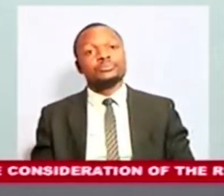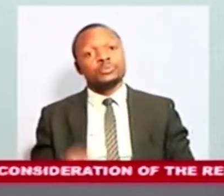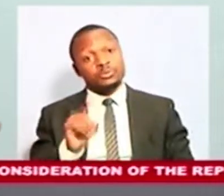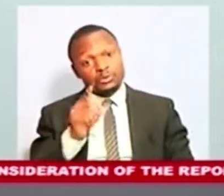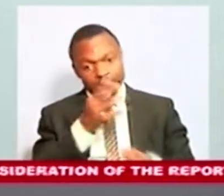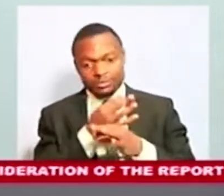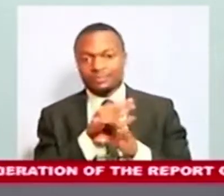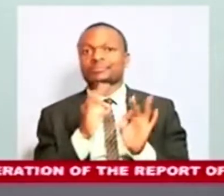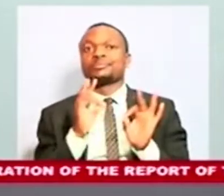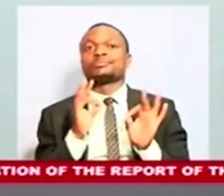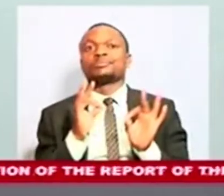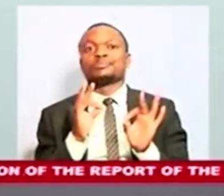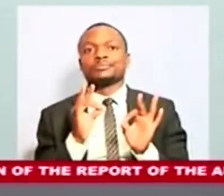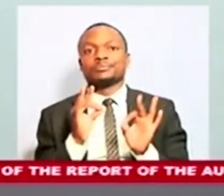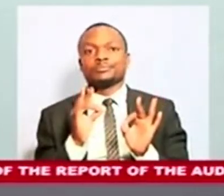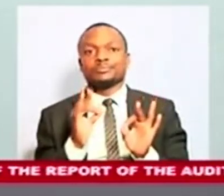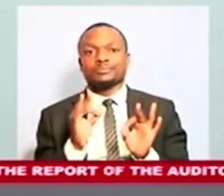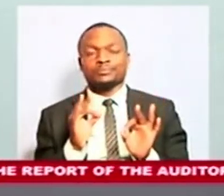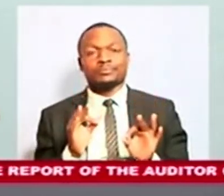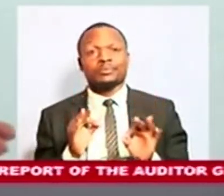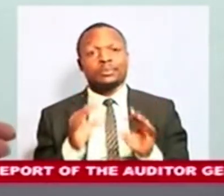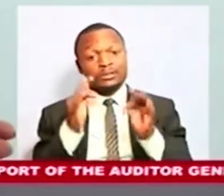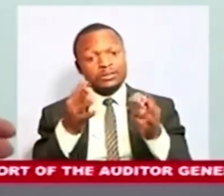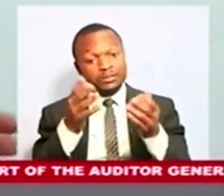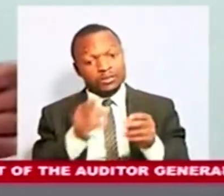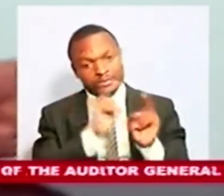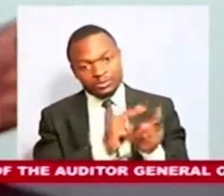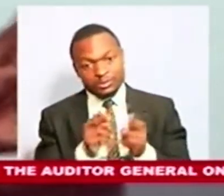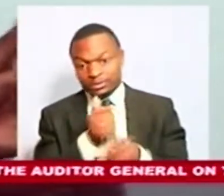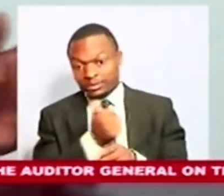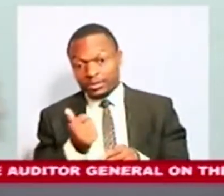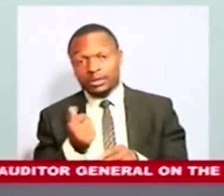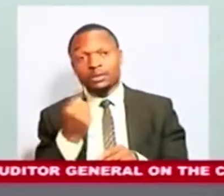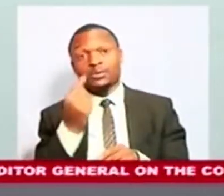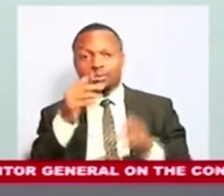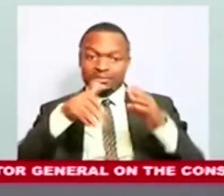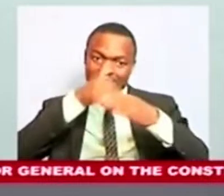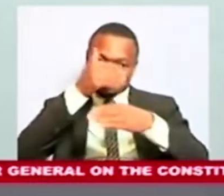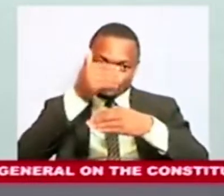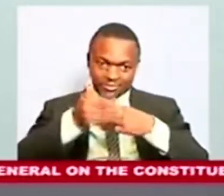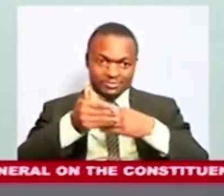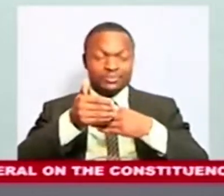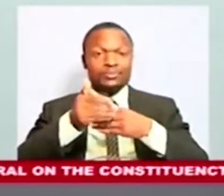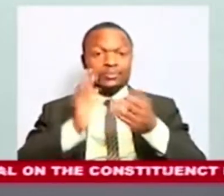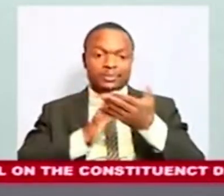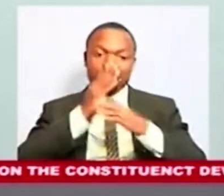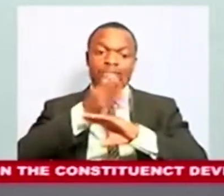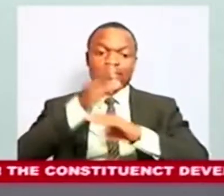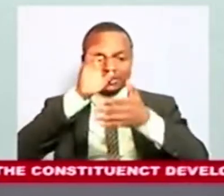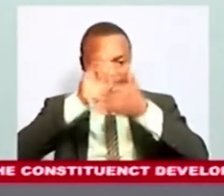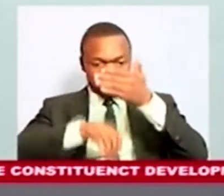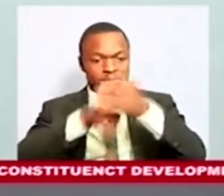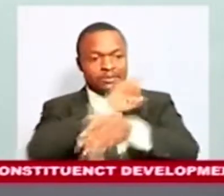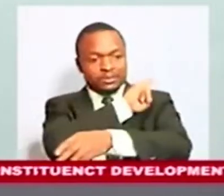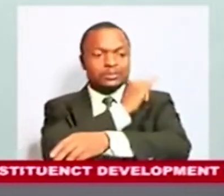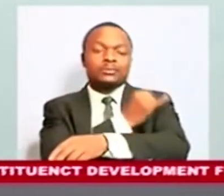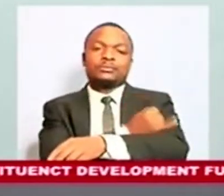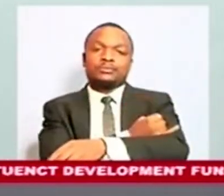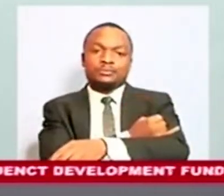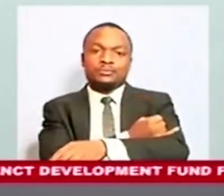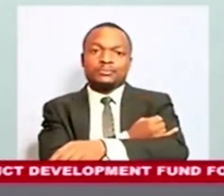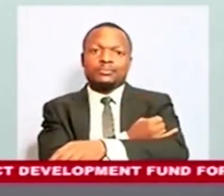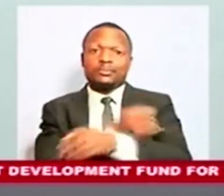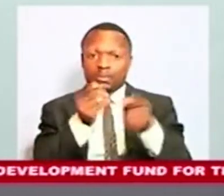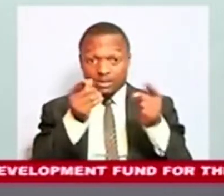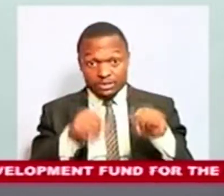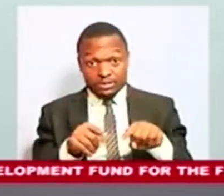are free. If you want to answer to anyone outside, after we've removed the immunity,